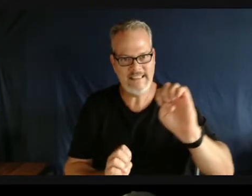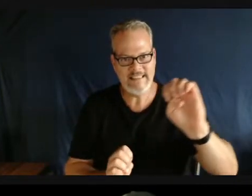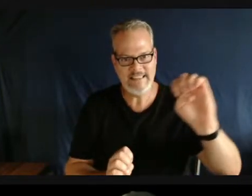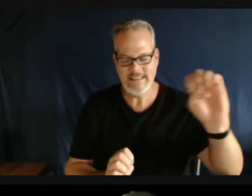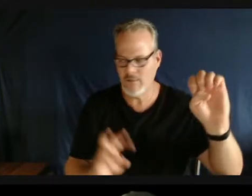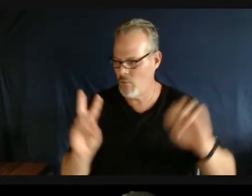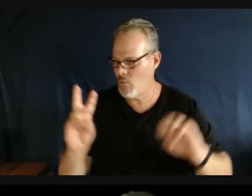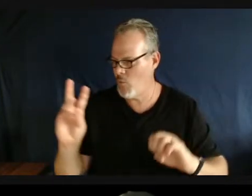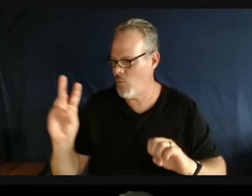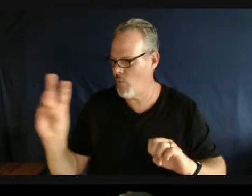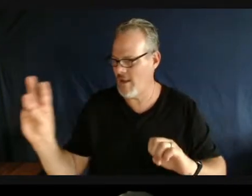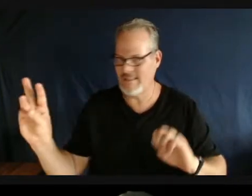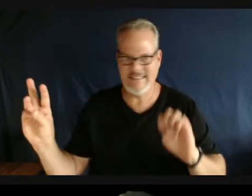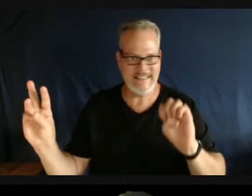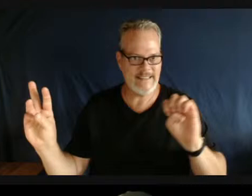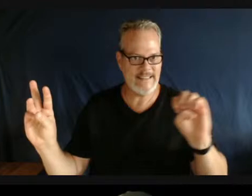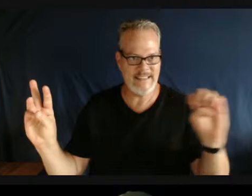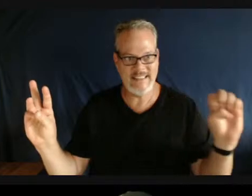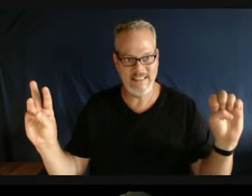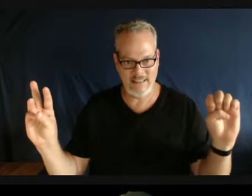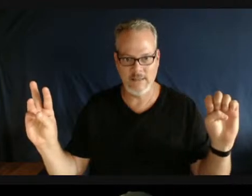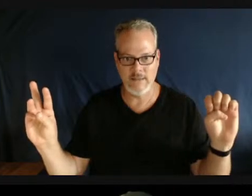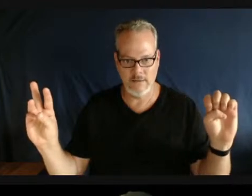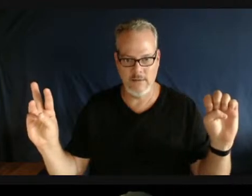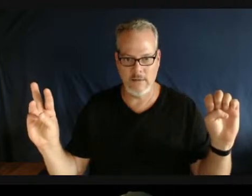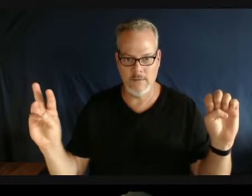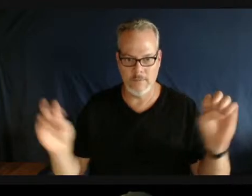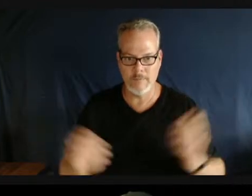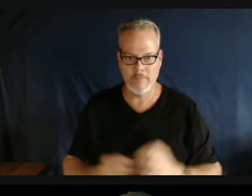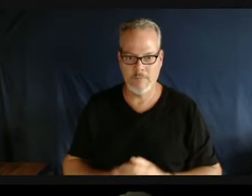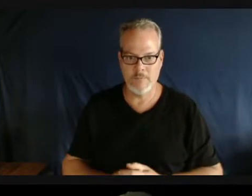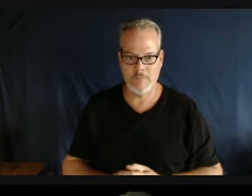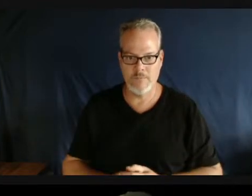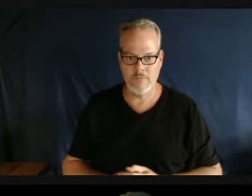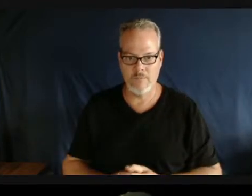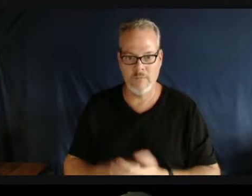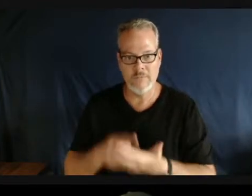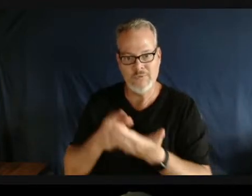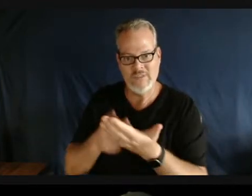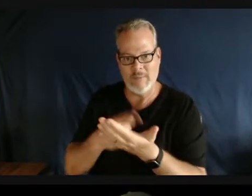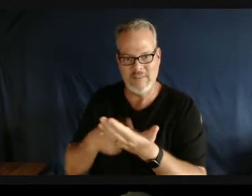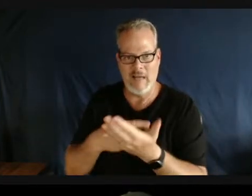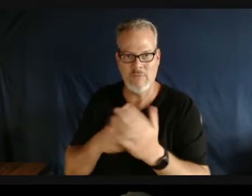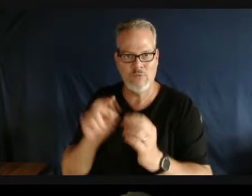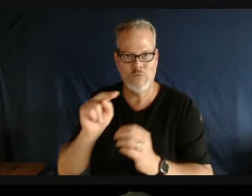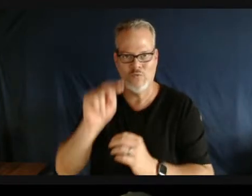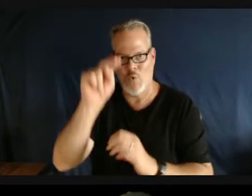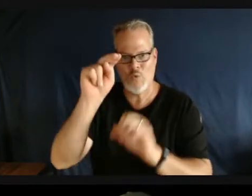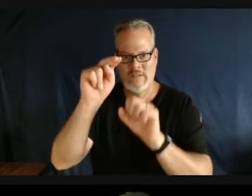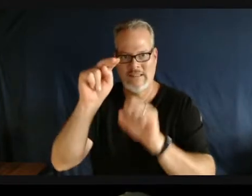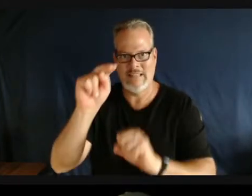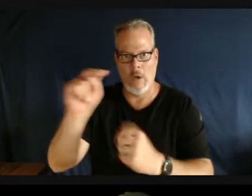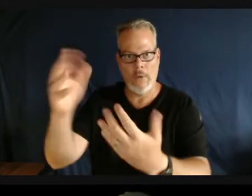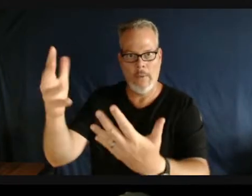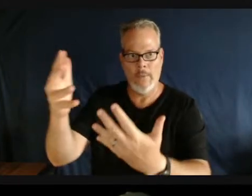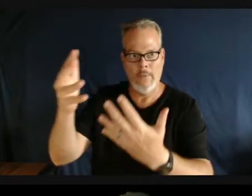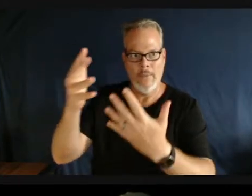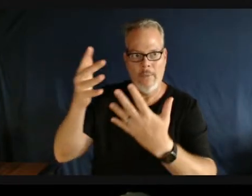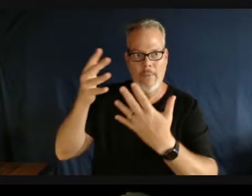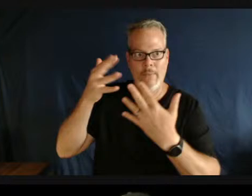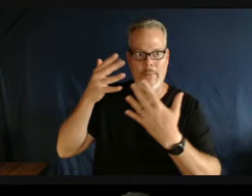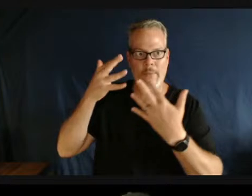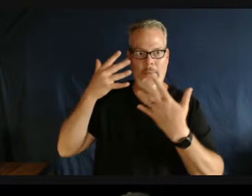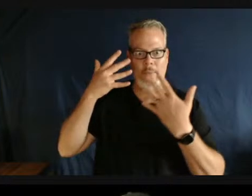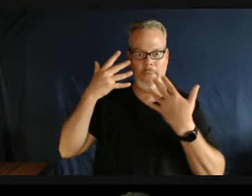west. So west to east, or sometimes a little more north to south, kind of coming at us at the screen and blowing